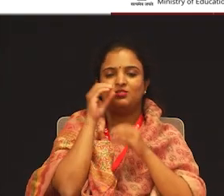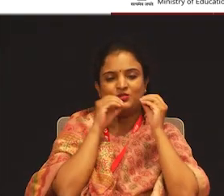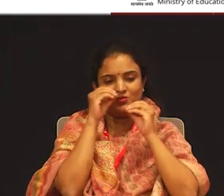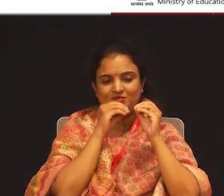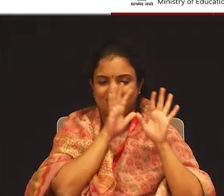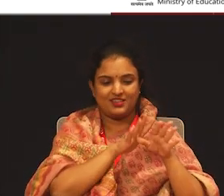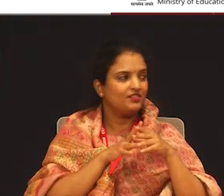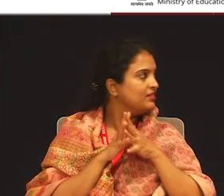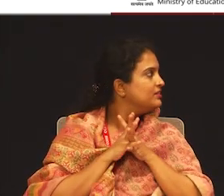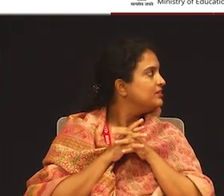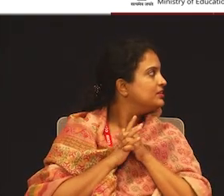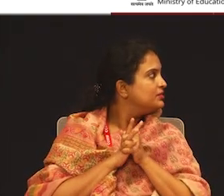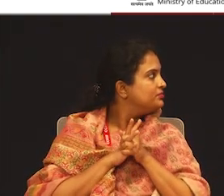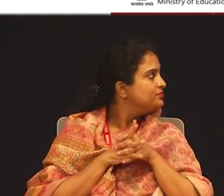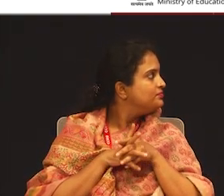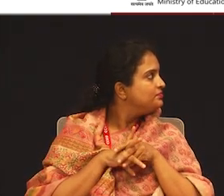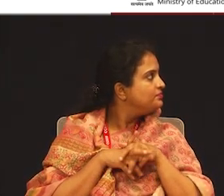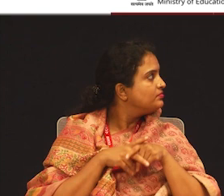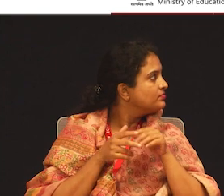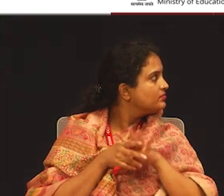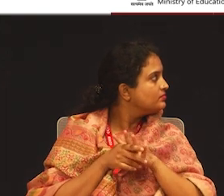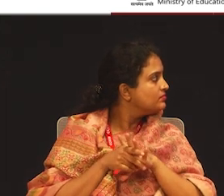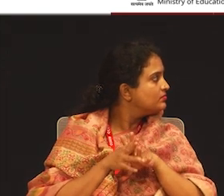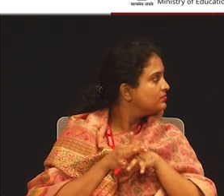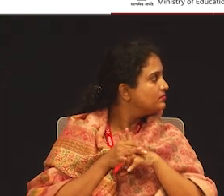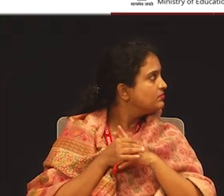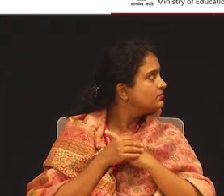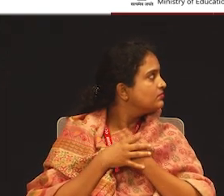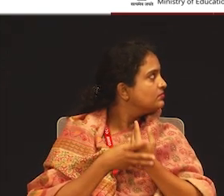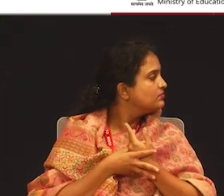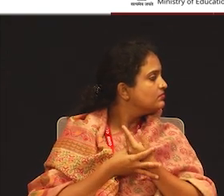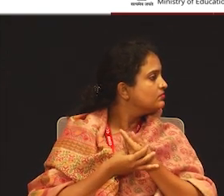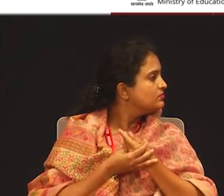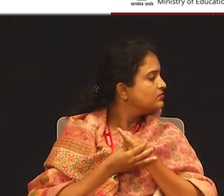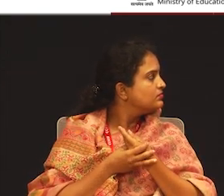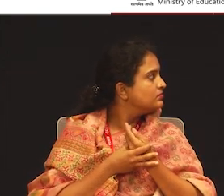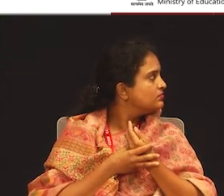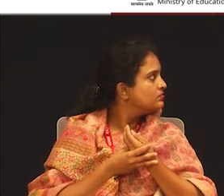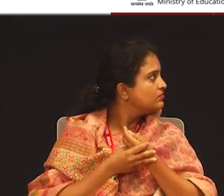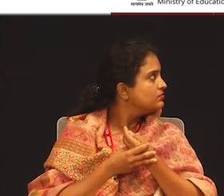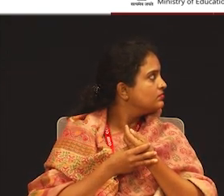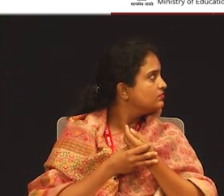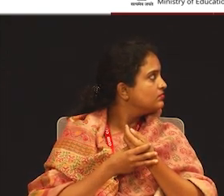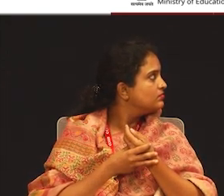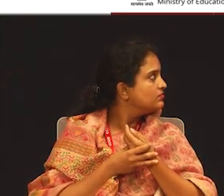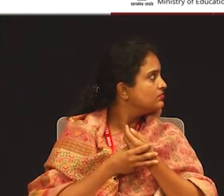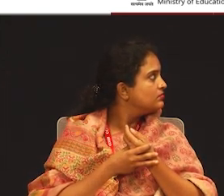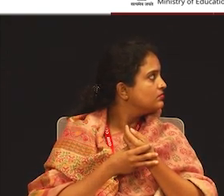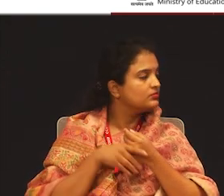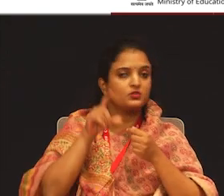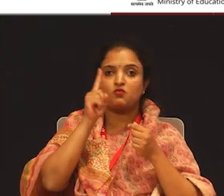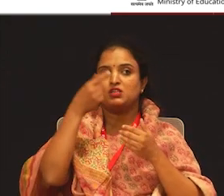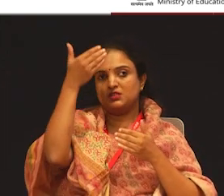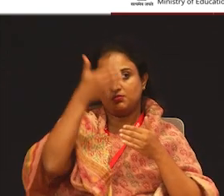available there. And this is like the first page of RPWD Act and